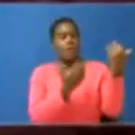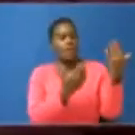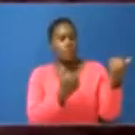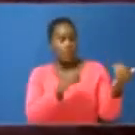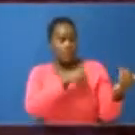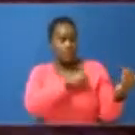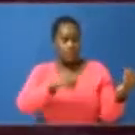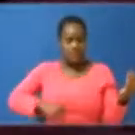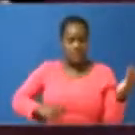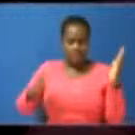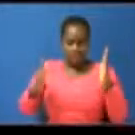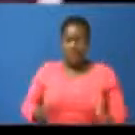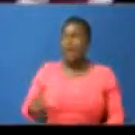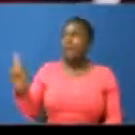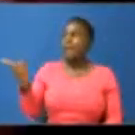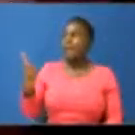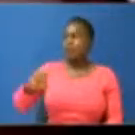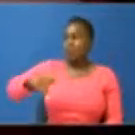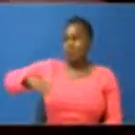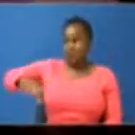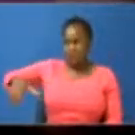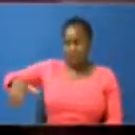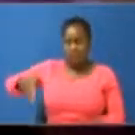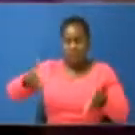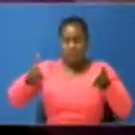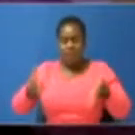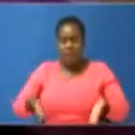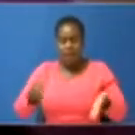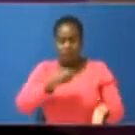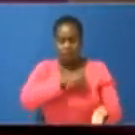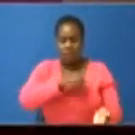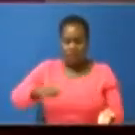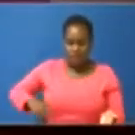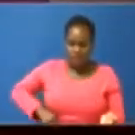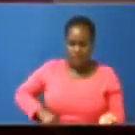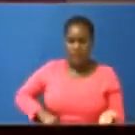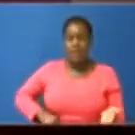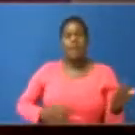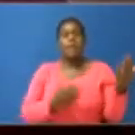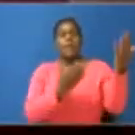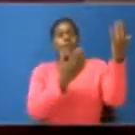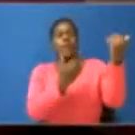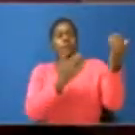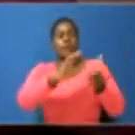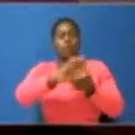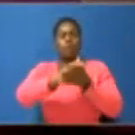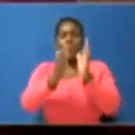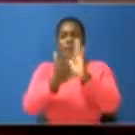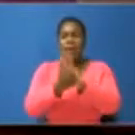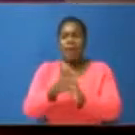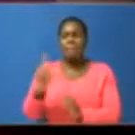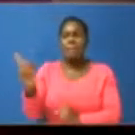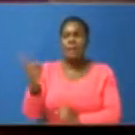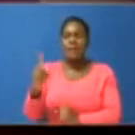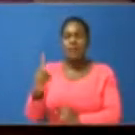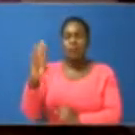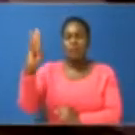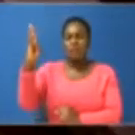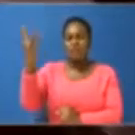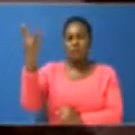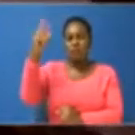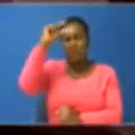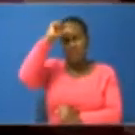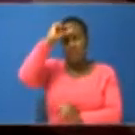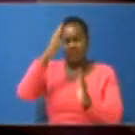the senator of nairobi county the current senator who is expecting to become nairobi's fourth